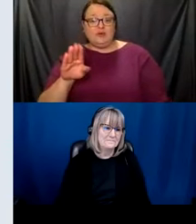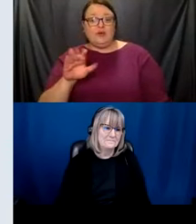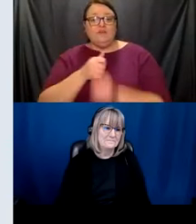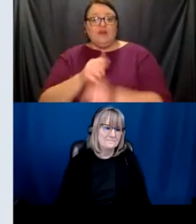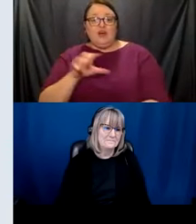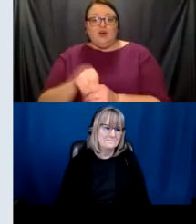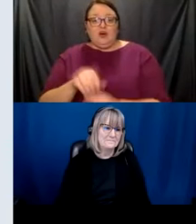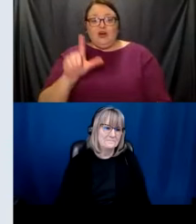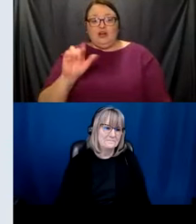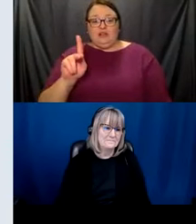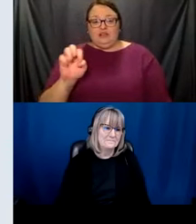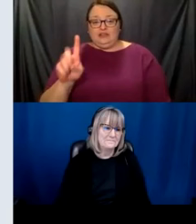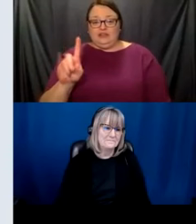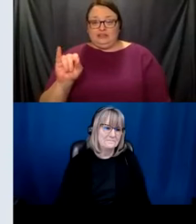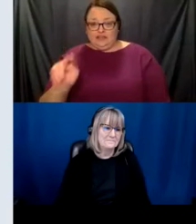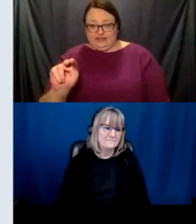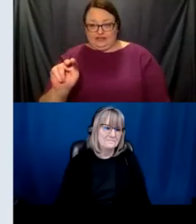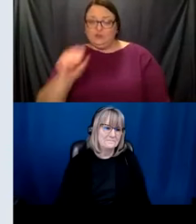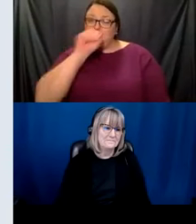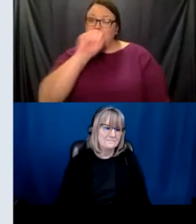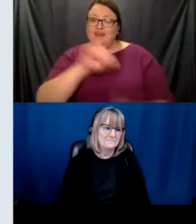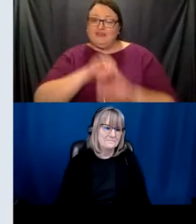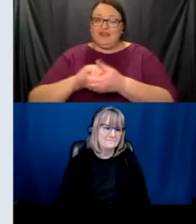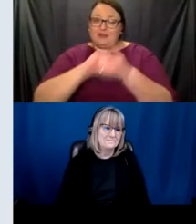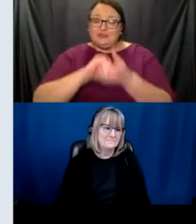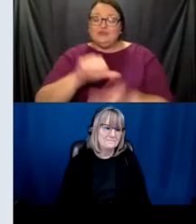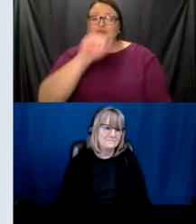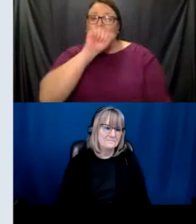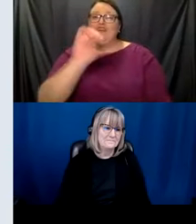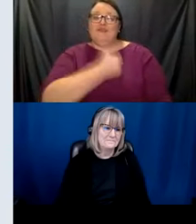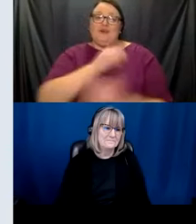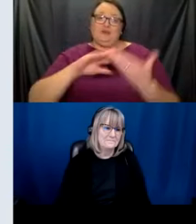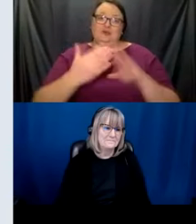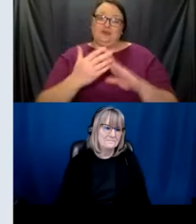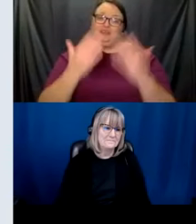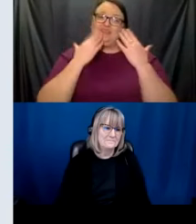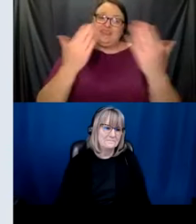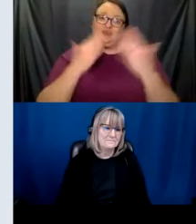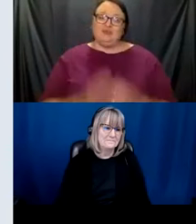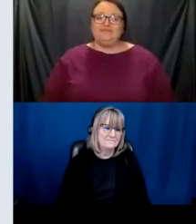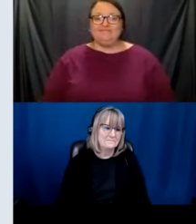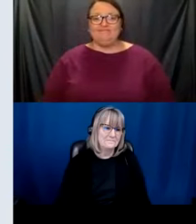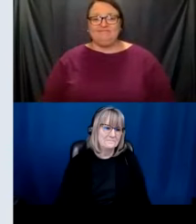Follow organización. collaboration, También escoja el like a Thank you. nuestro perfil